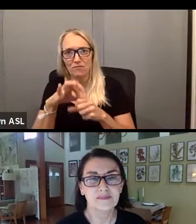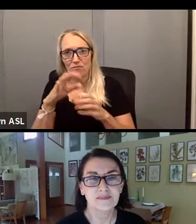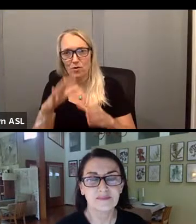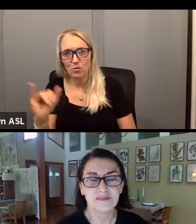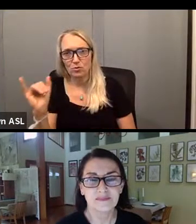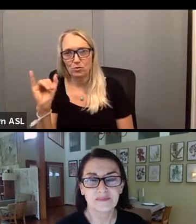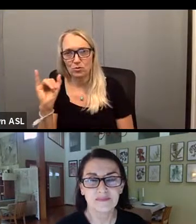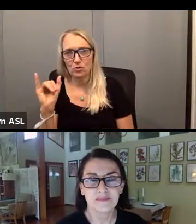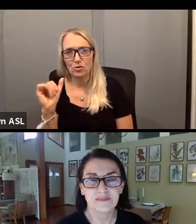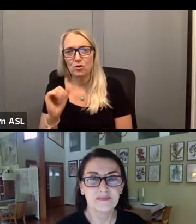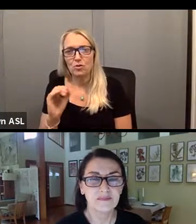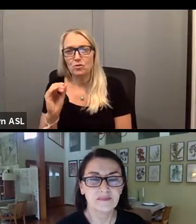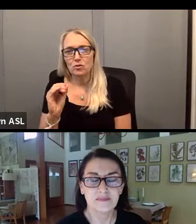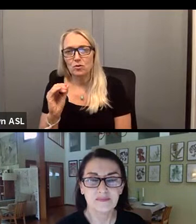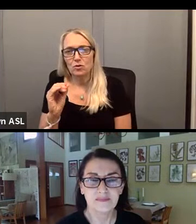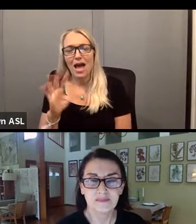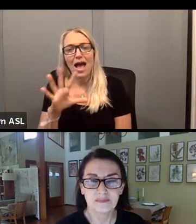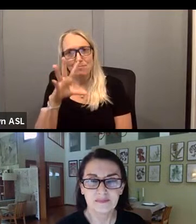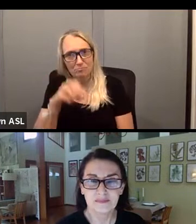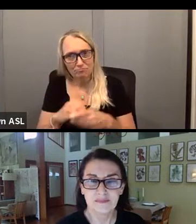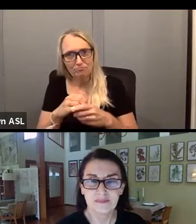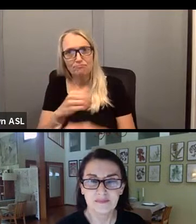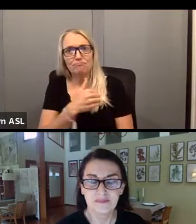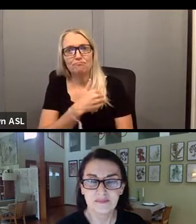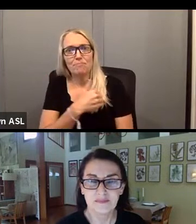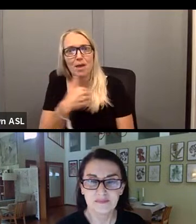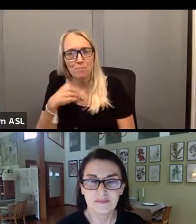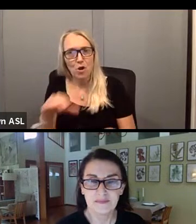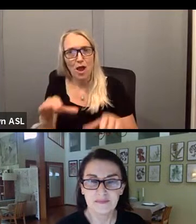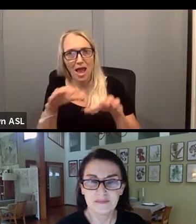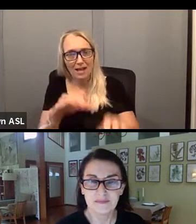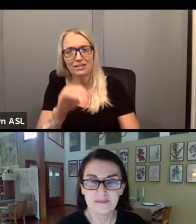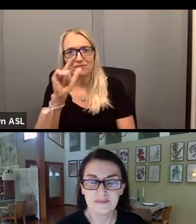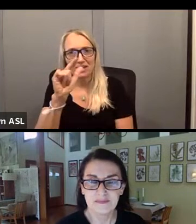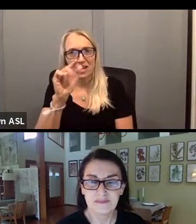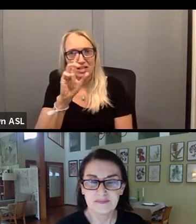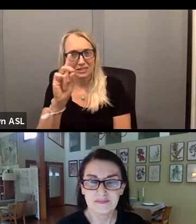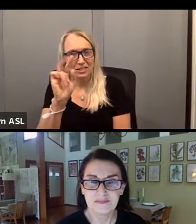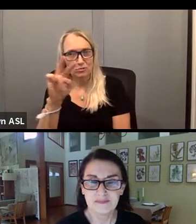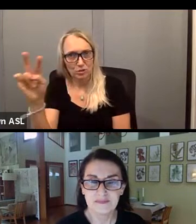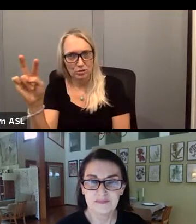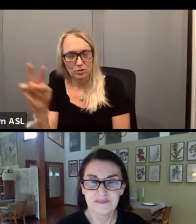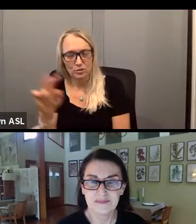As an active member in LD 22 and